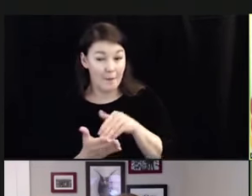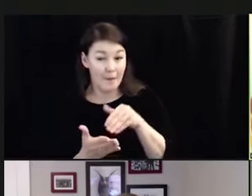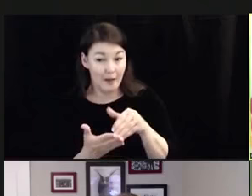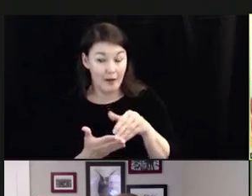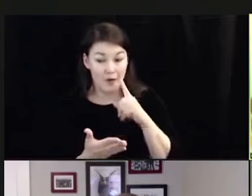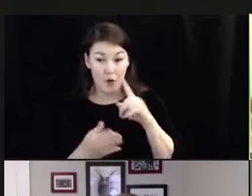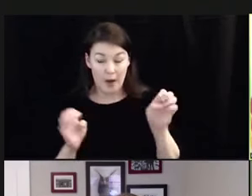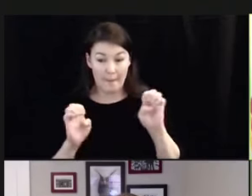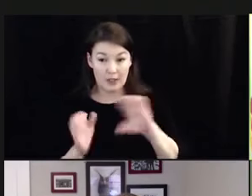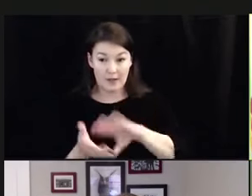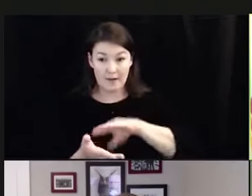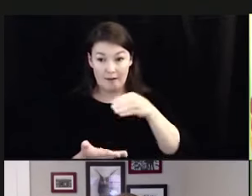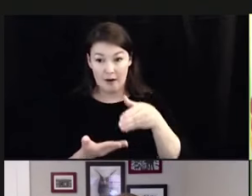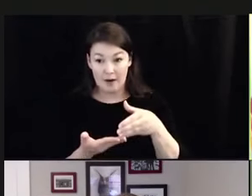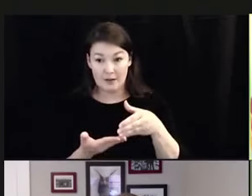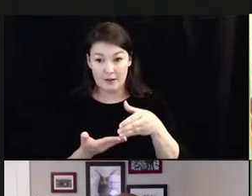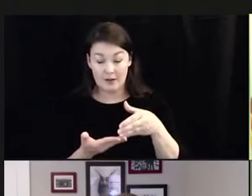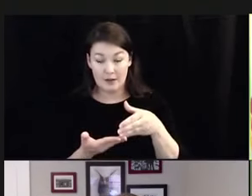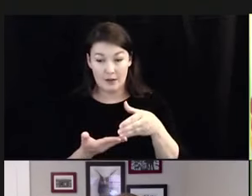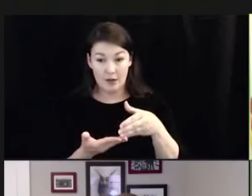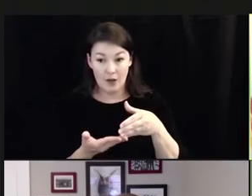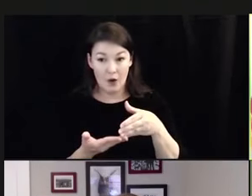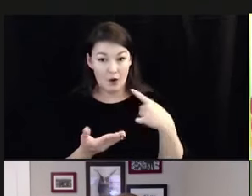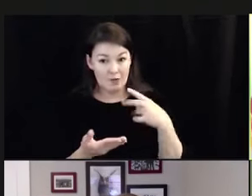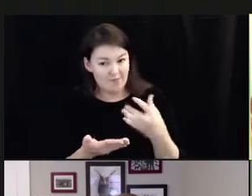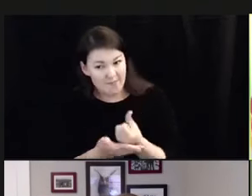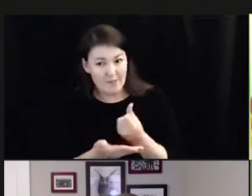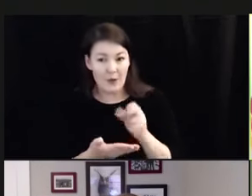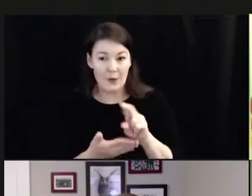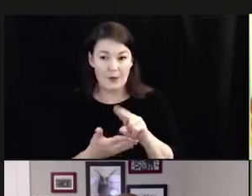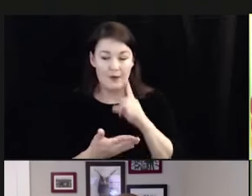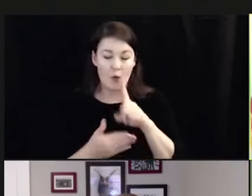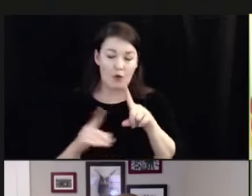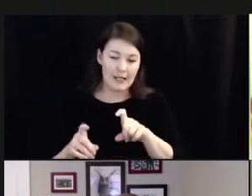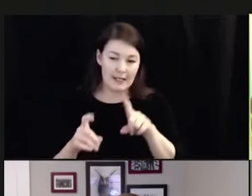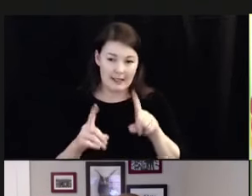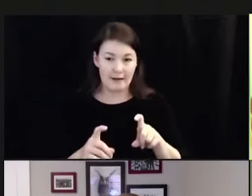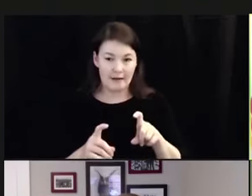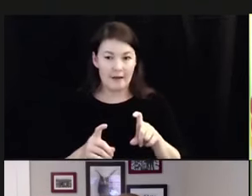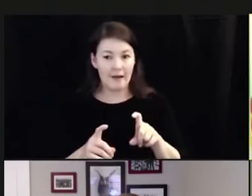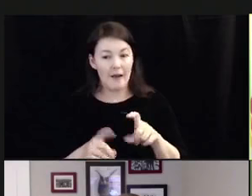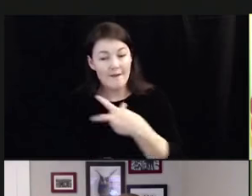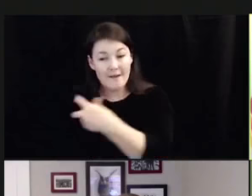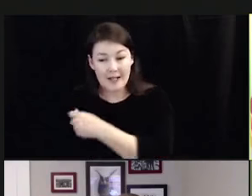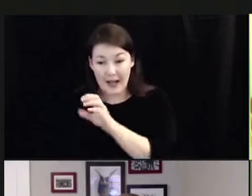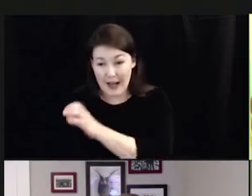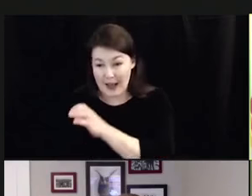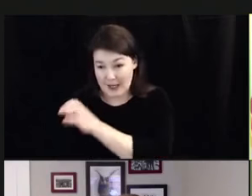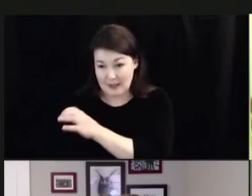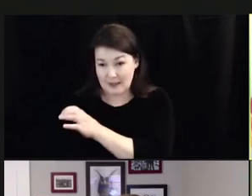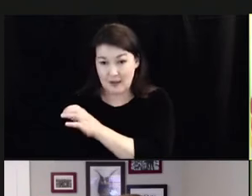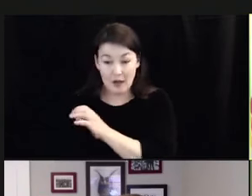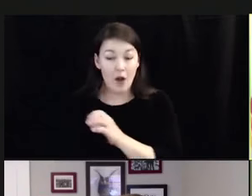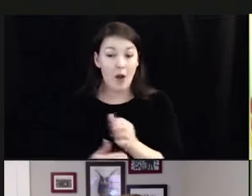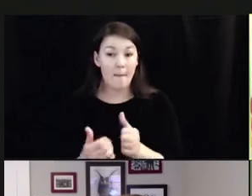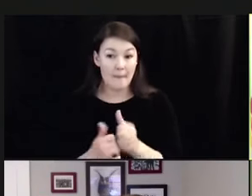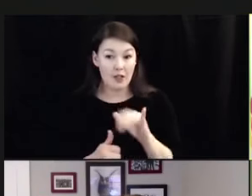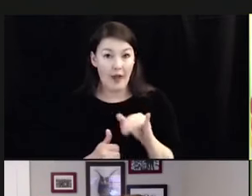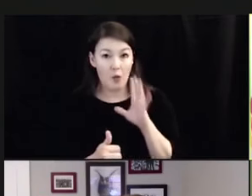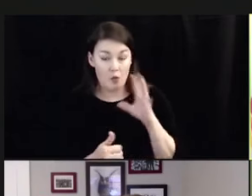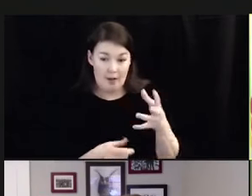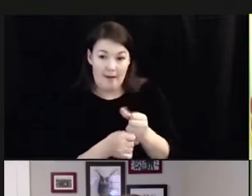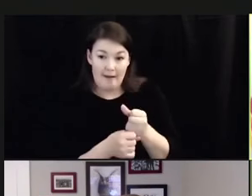fund is being deployed for things like testing, vaccination clinics, much of which will be reimbursable by